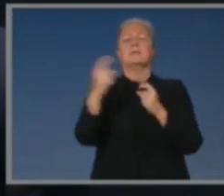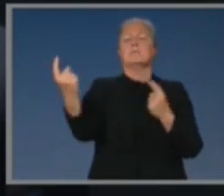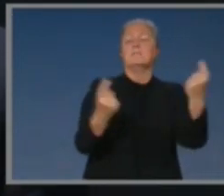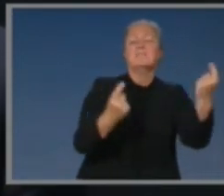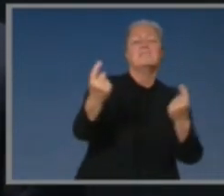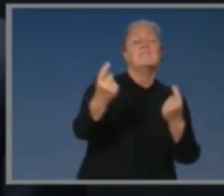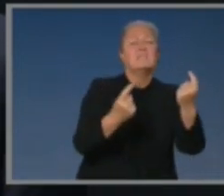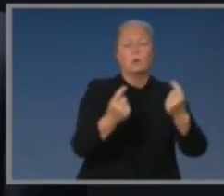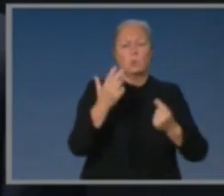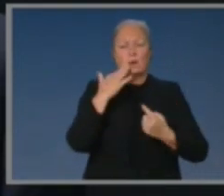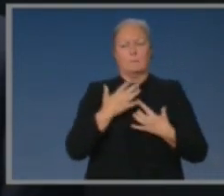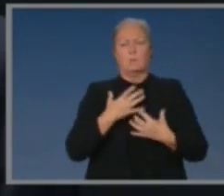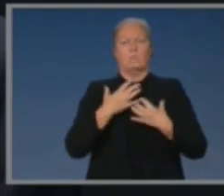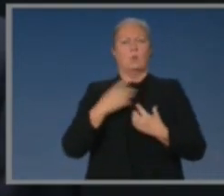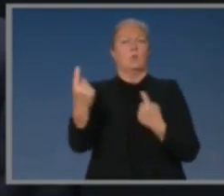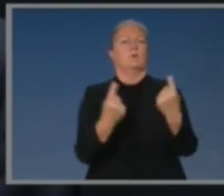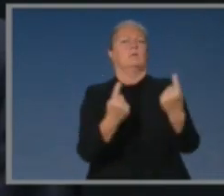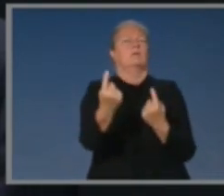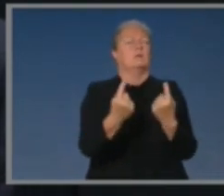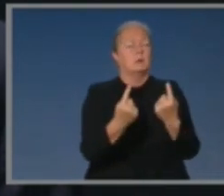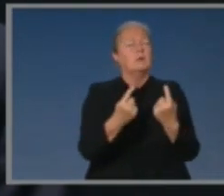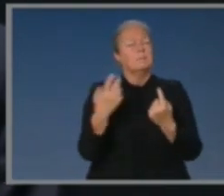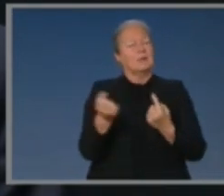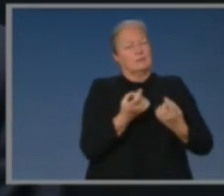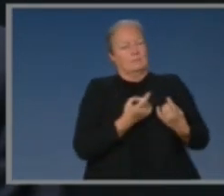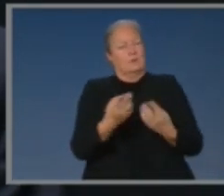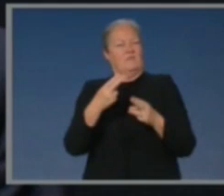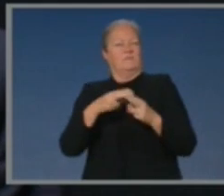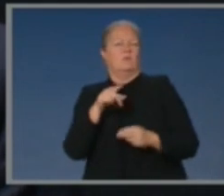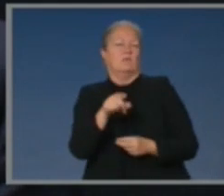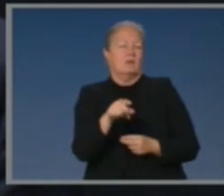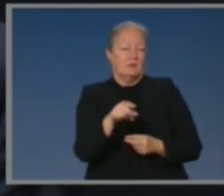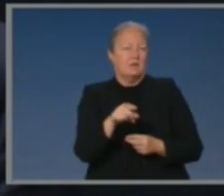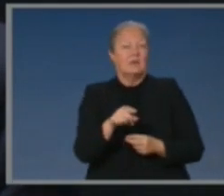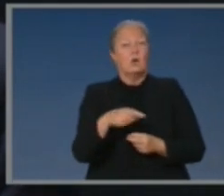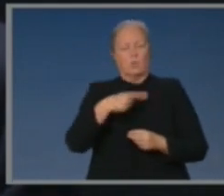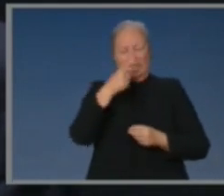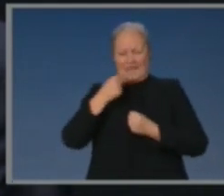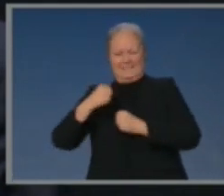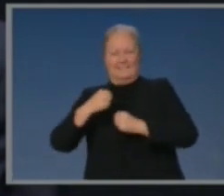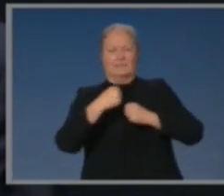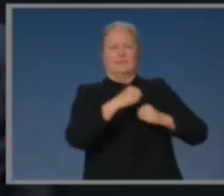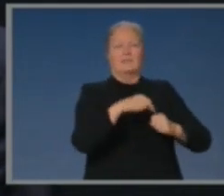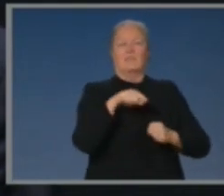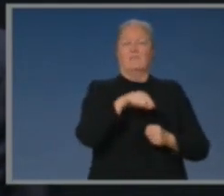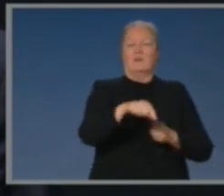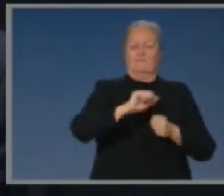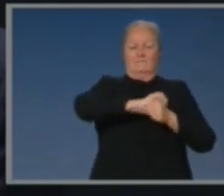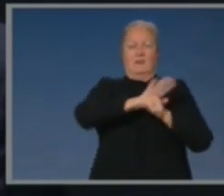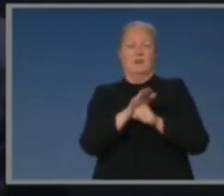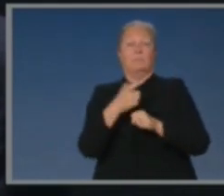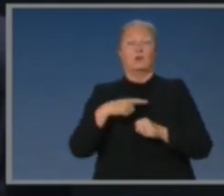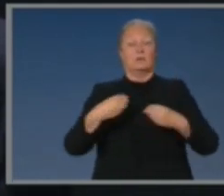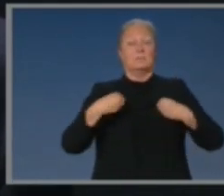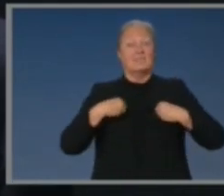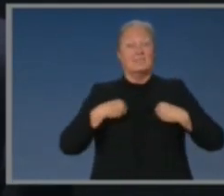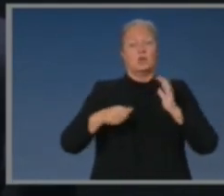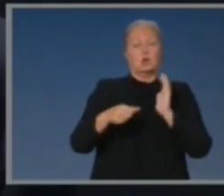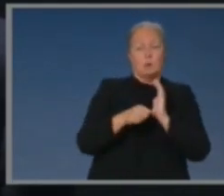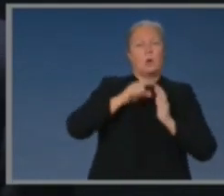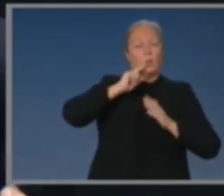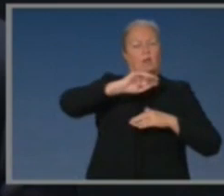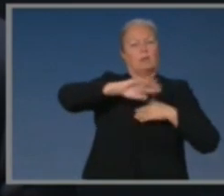activity, and make sure that we continue to contain the virus as the economy starts to expand again. And it's really